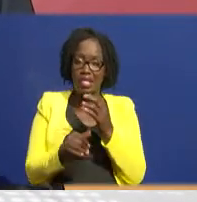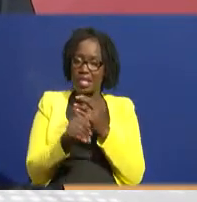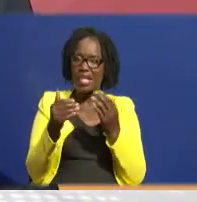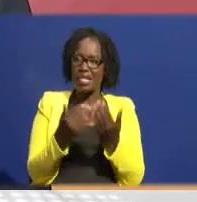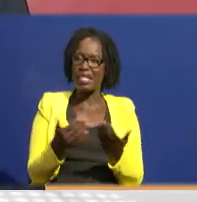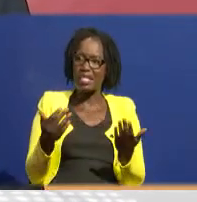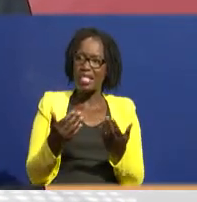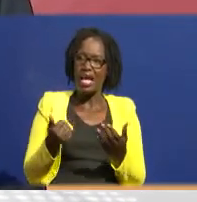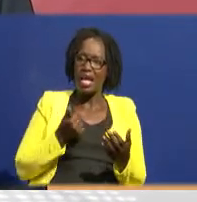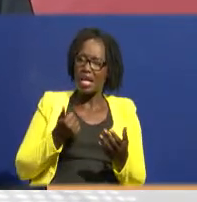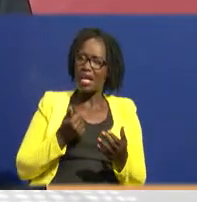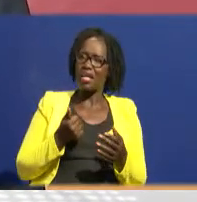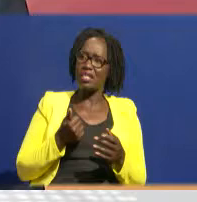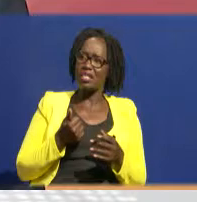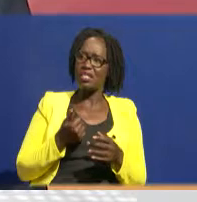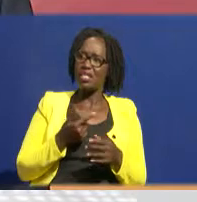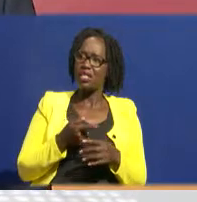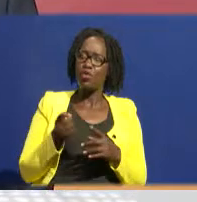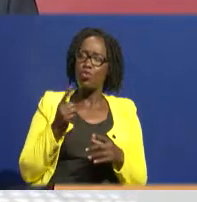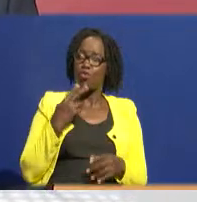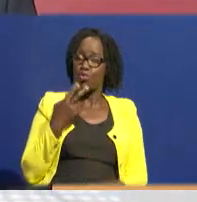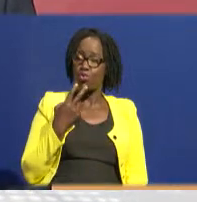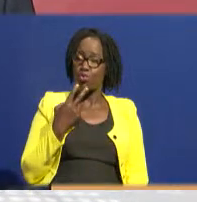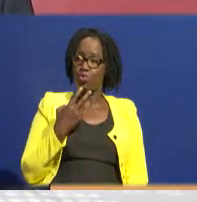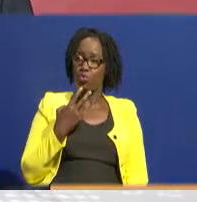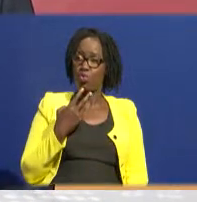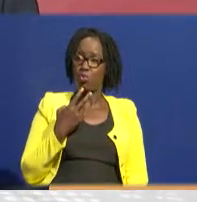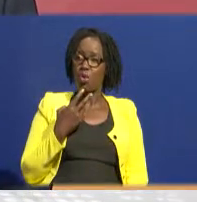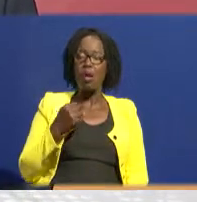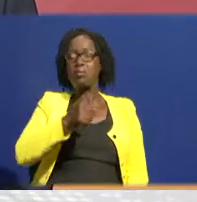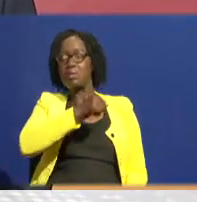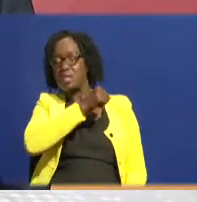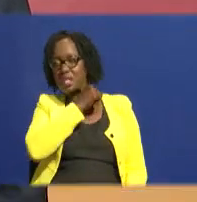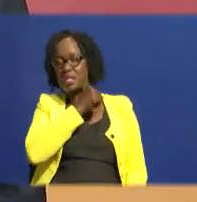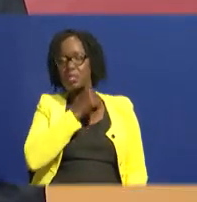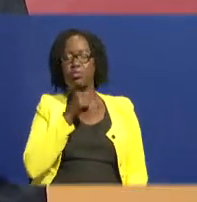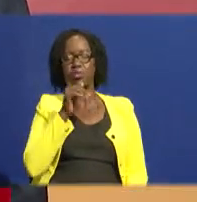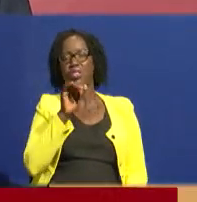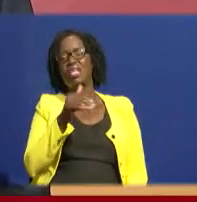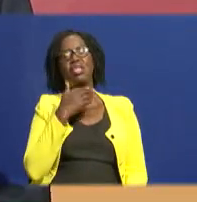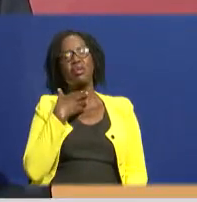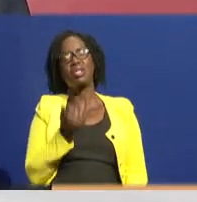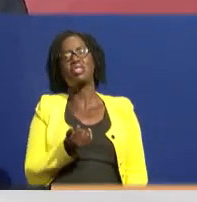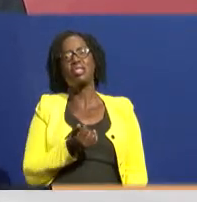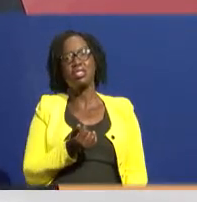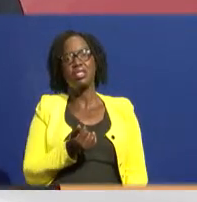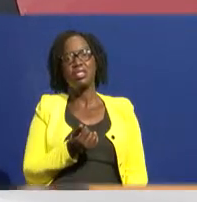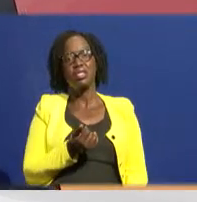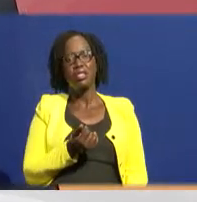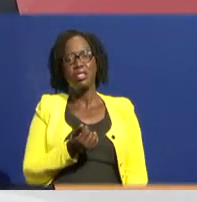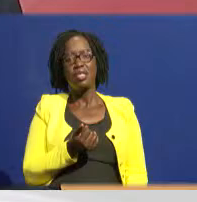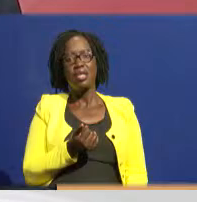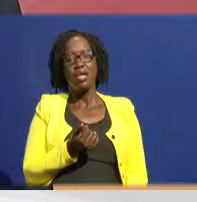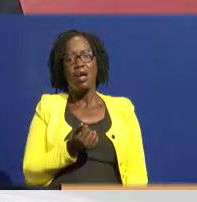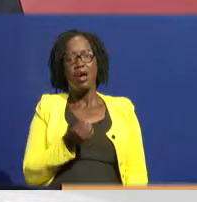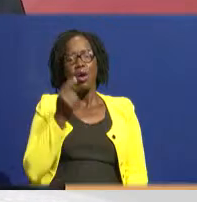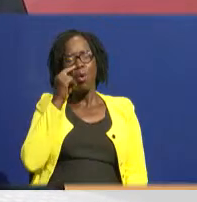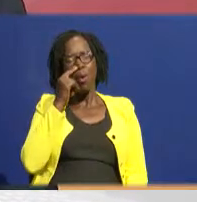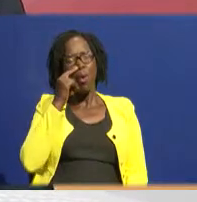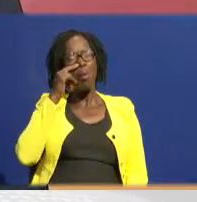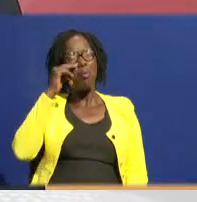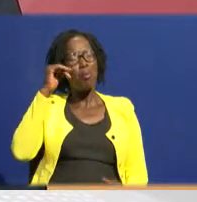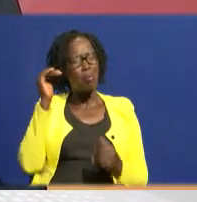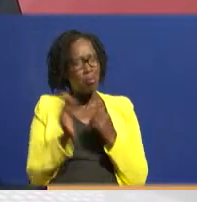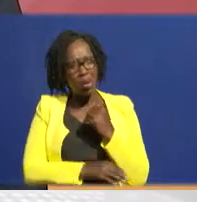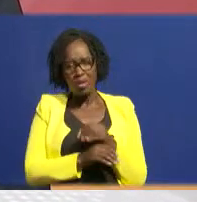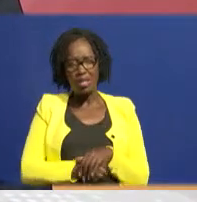things. Even our girls, which are the ones who have been being kidnapped and killed, it's not because they want. They are seeing at home is pathetic. The